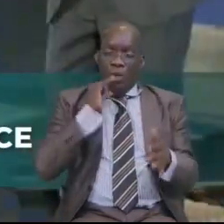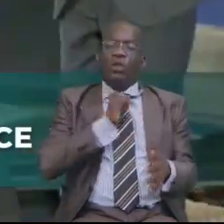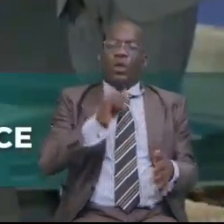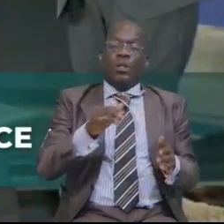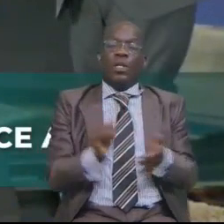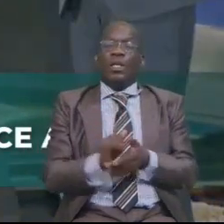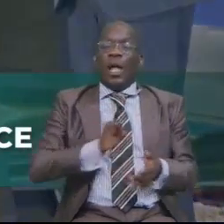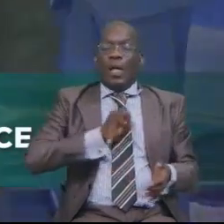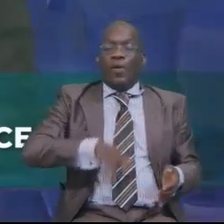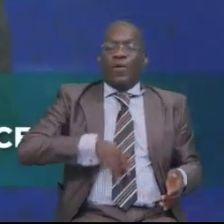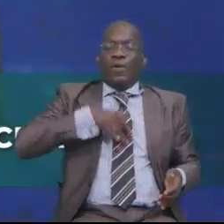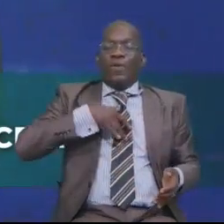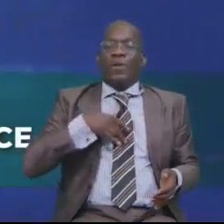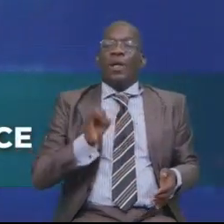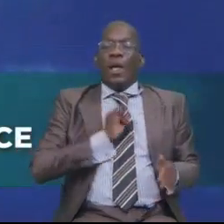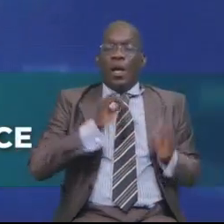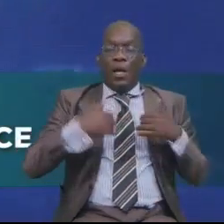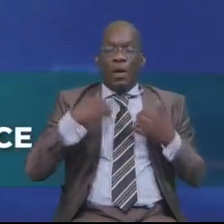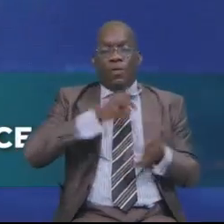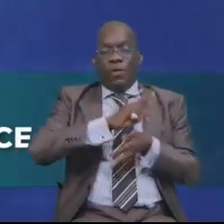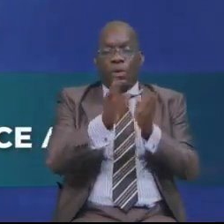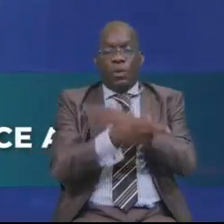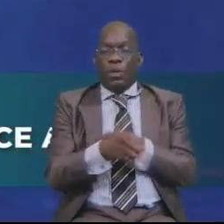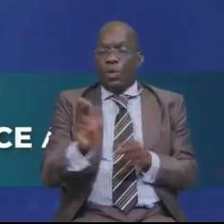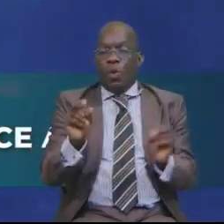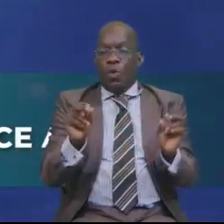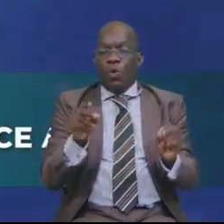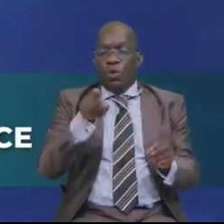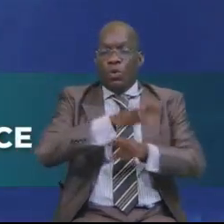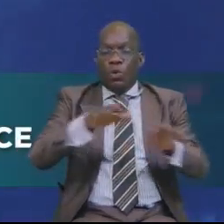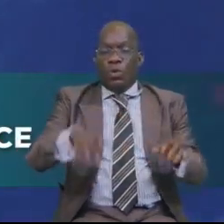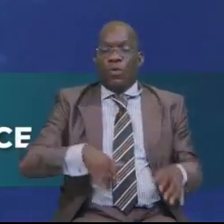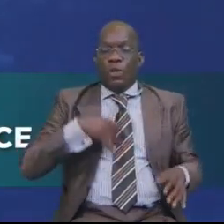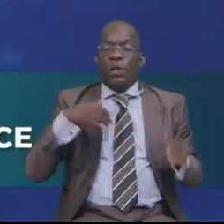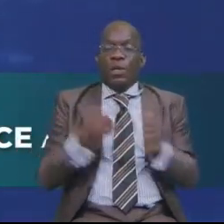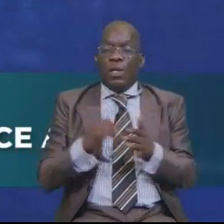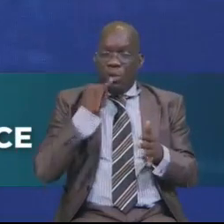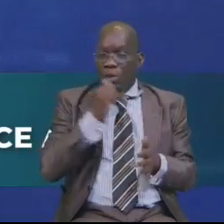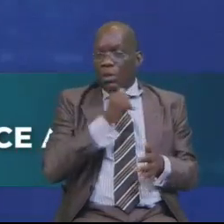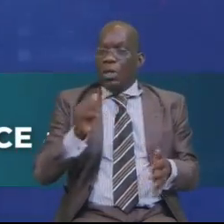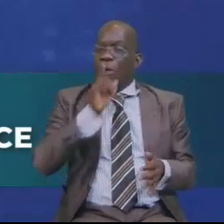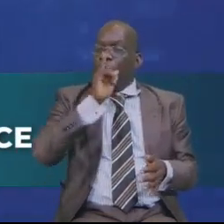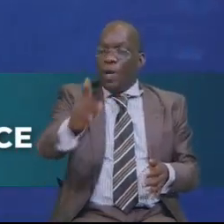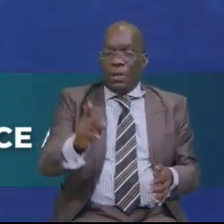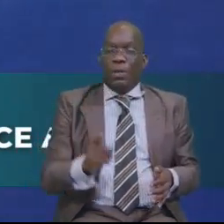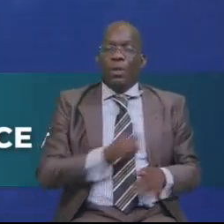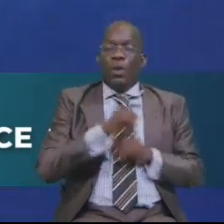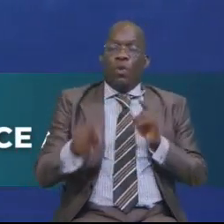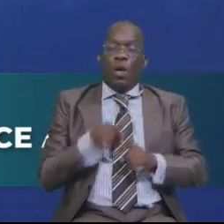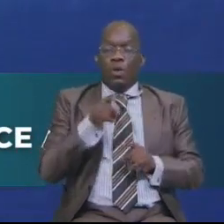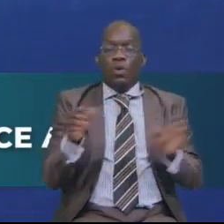feel I have repented. You don't feel it. It's a fact. And when you take